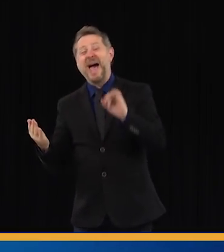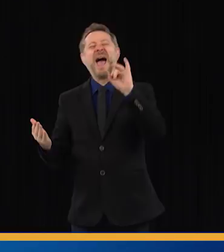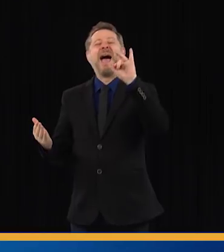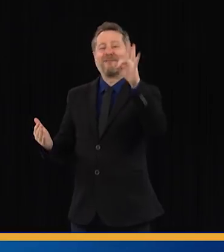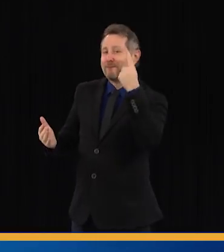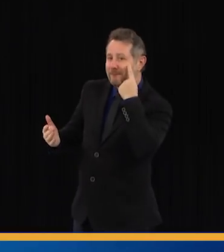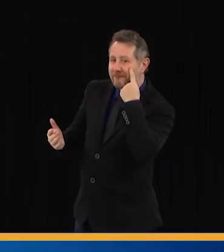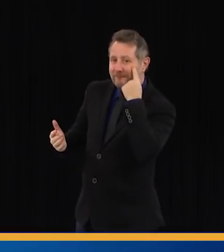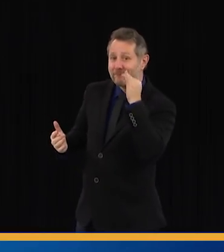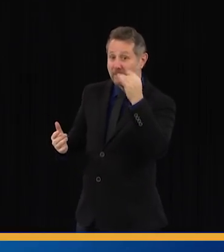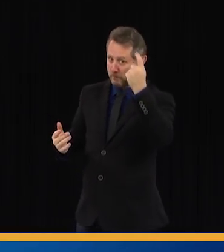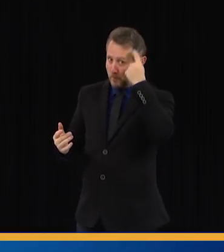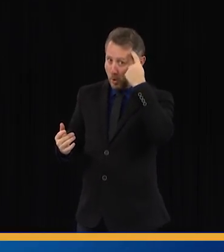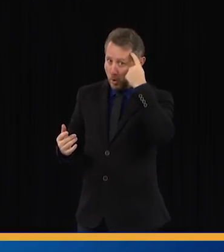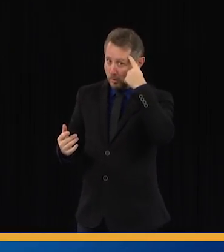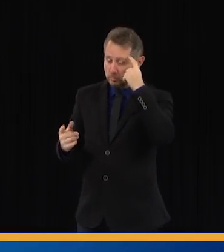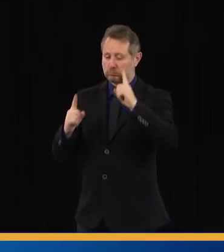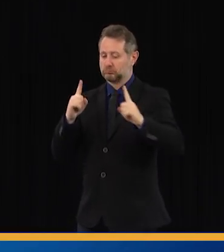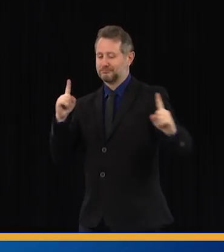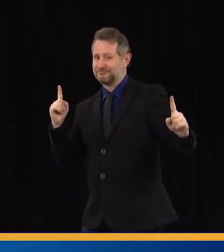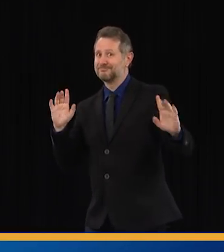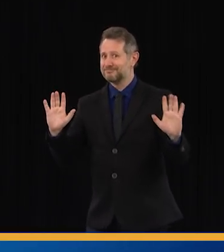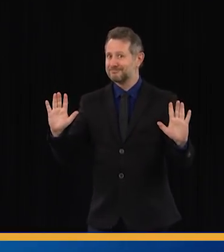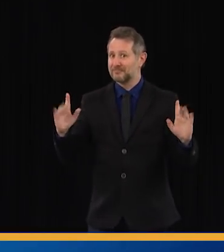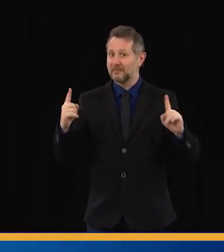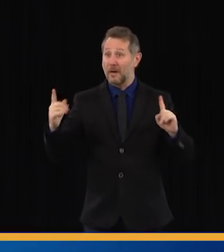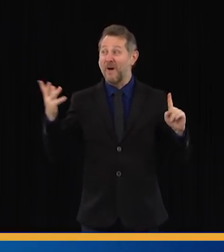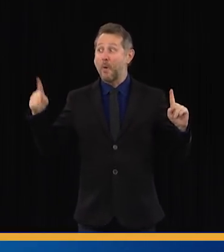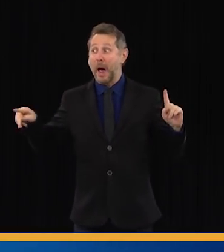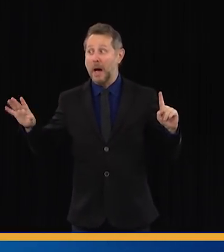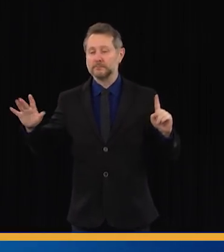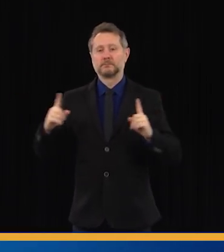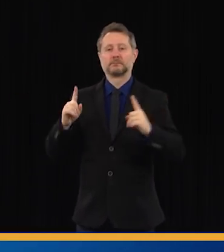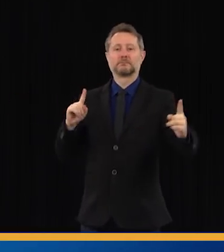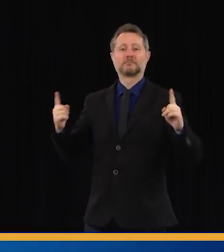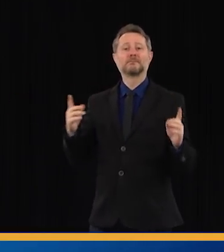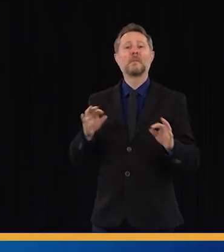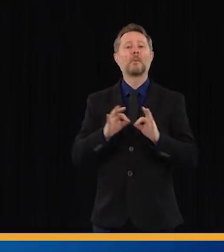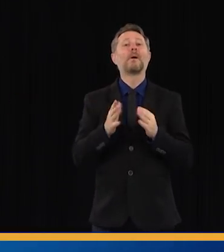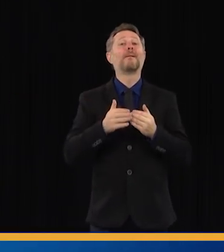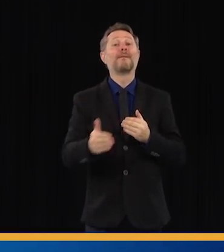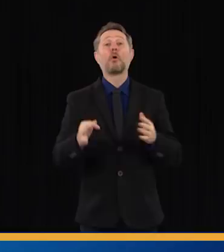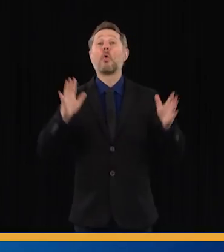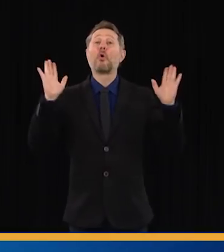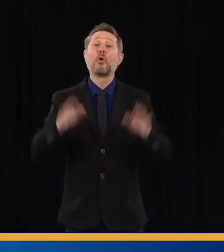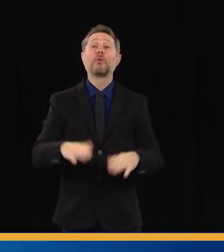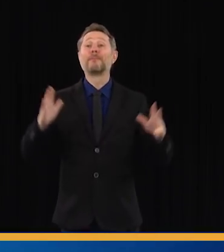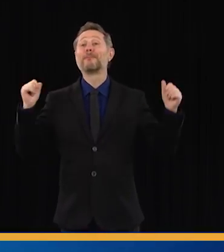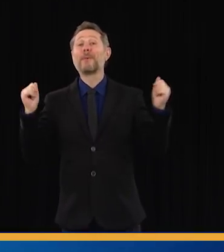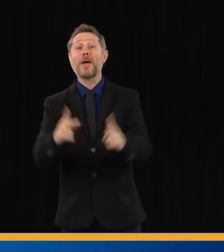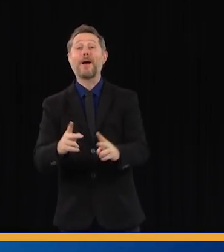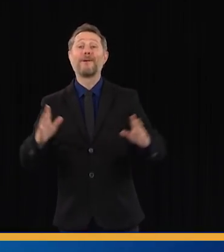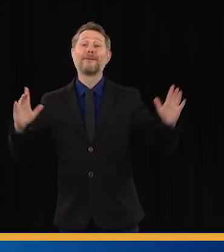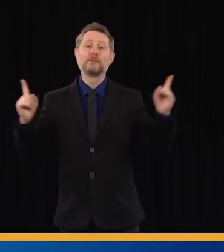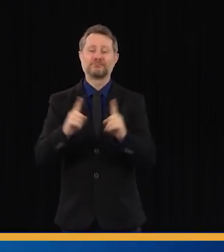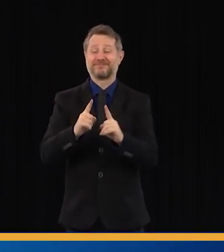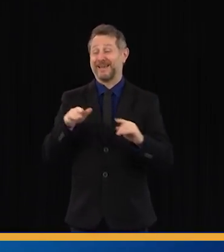forward, because remember, we have the hand on that valve. You turn that valve too fast, you'll see that number jump right